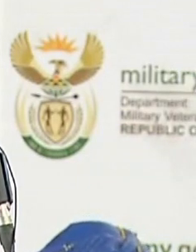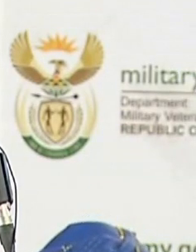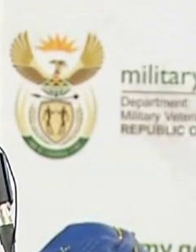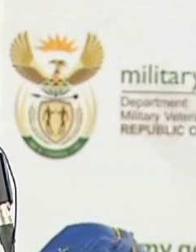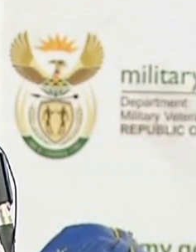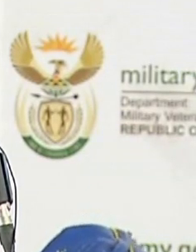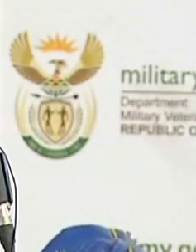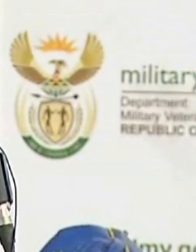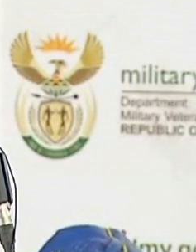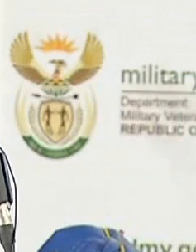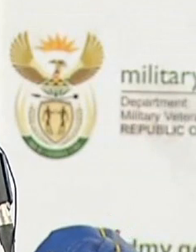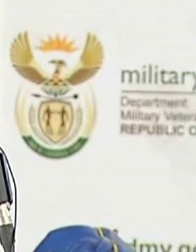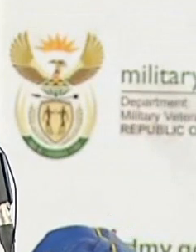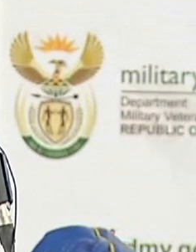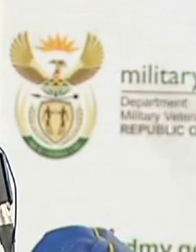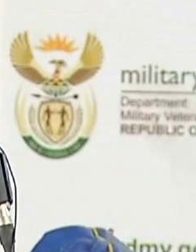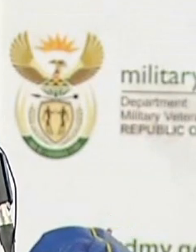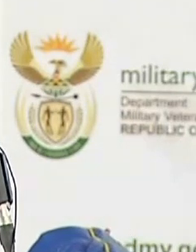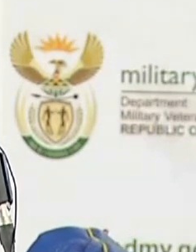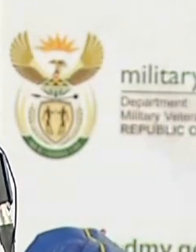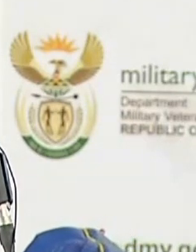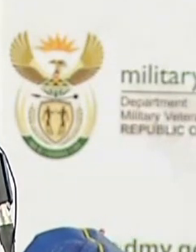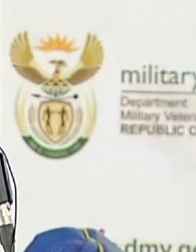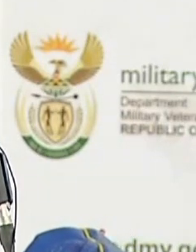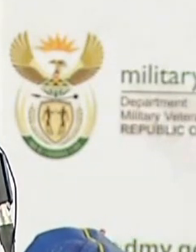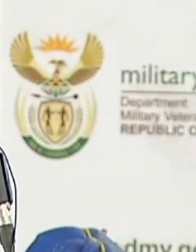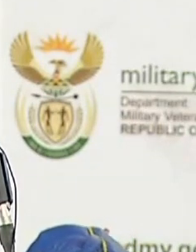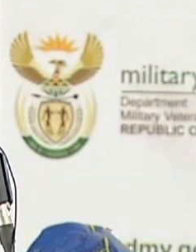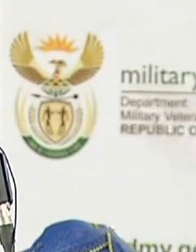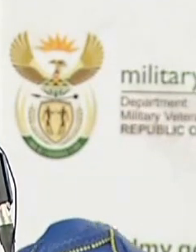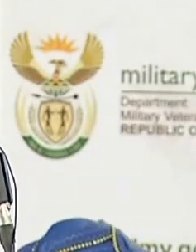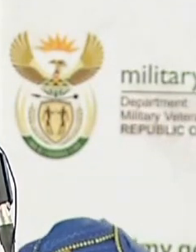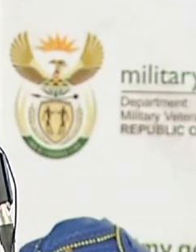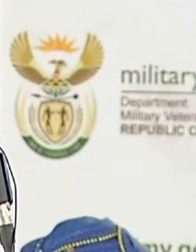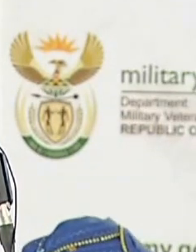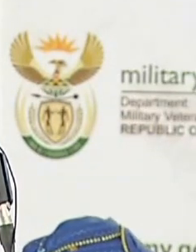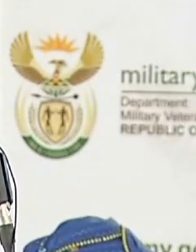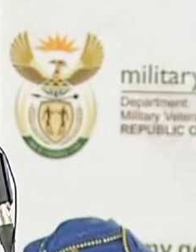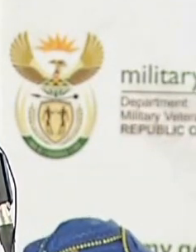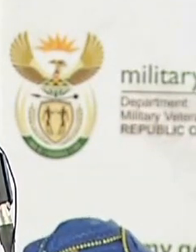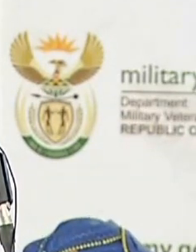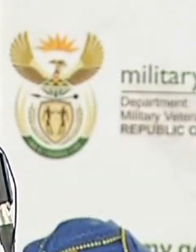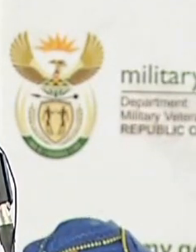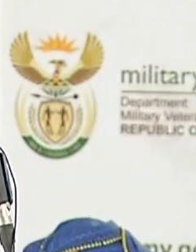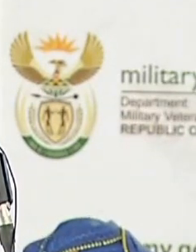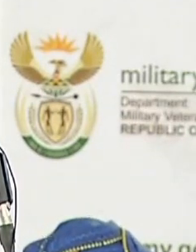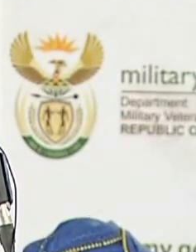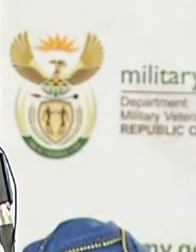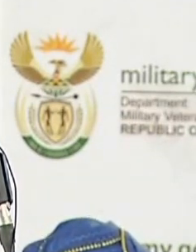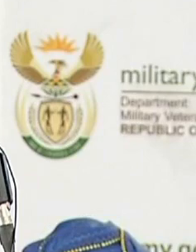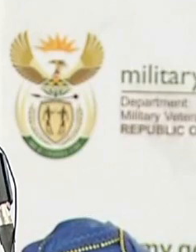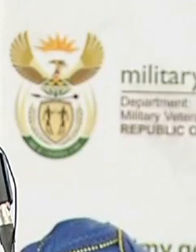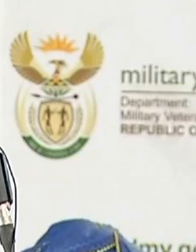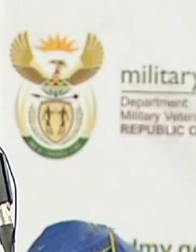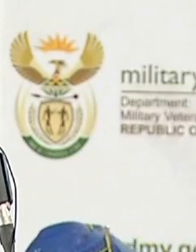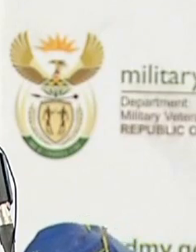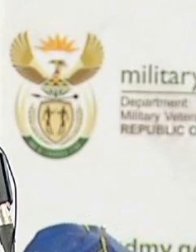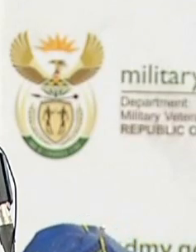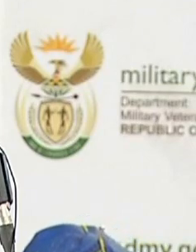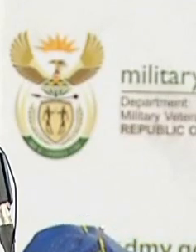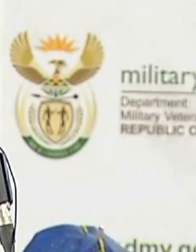A traditional leader is not elected, it's born a leader. So our